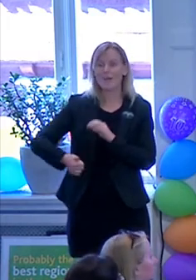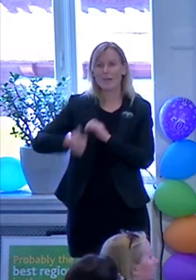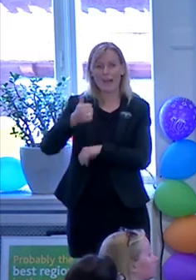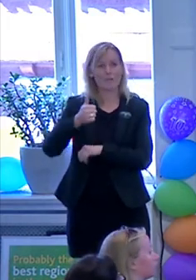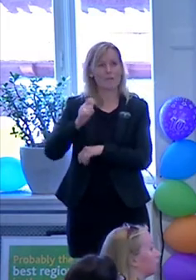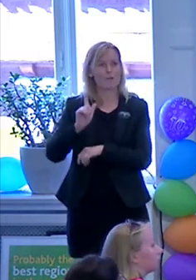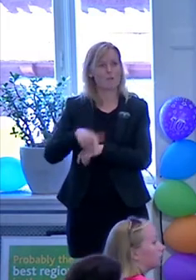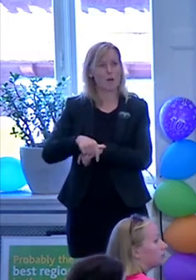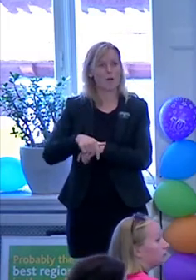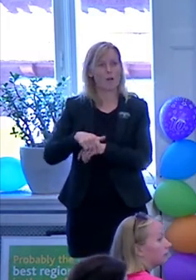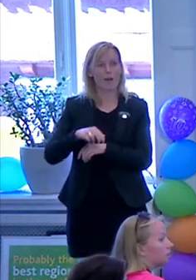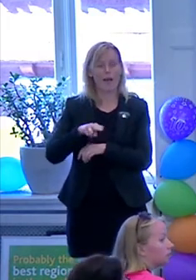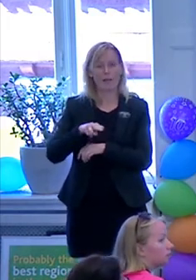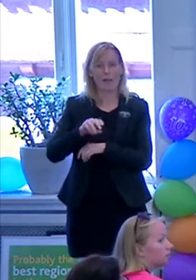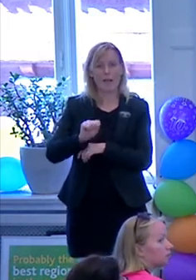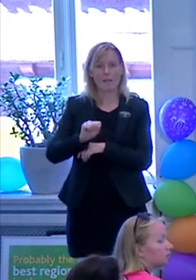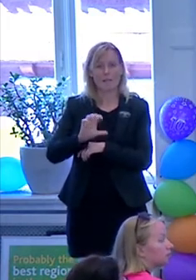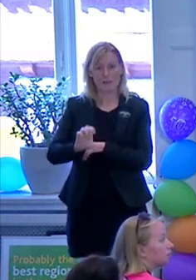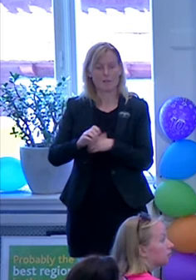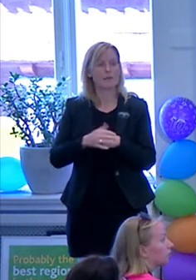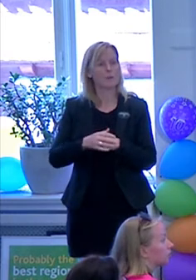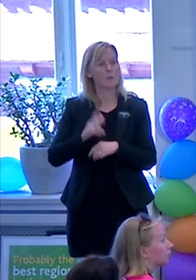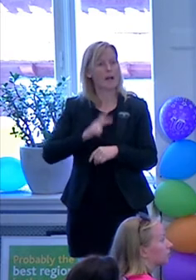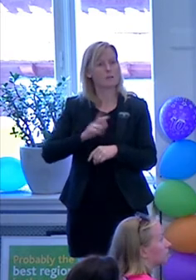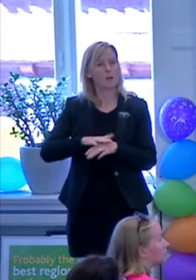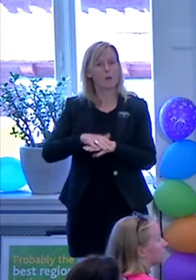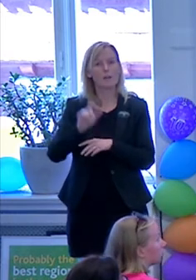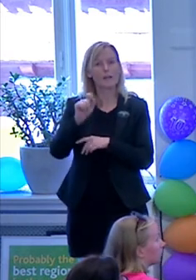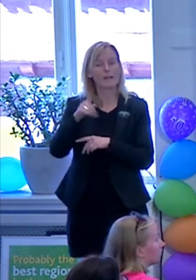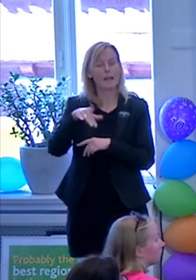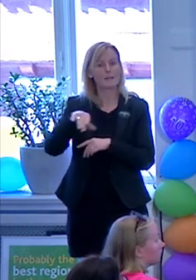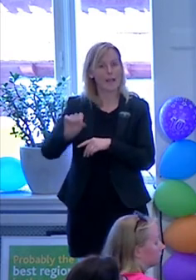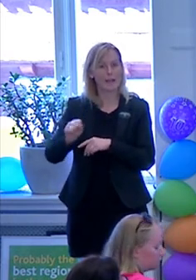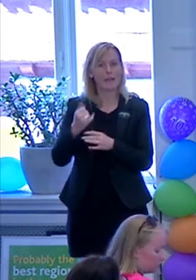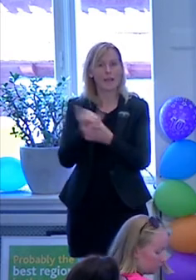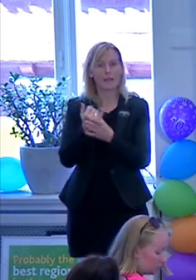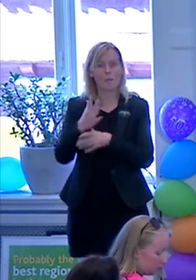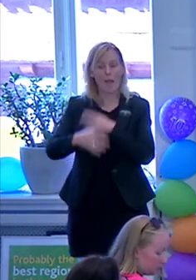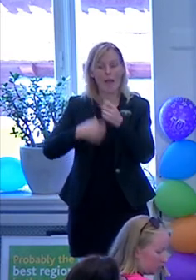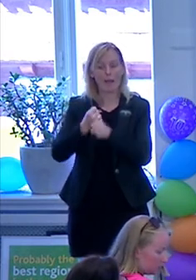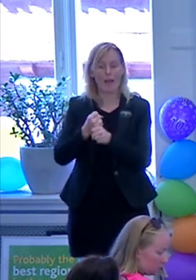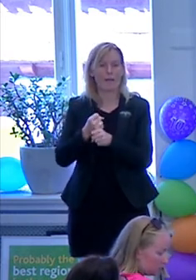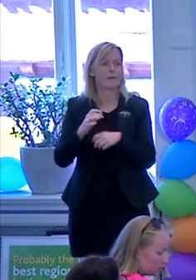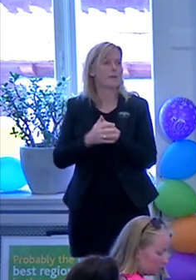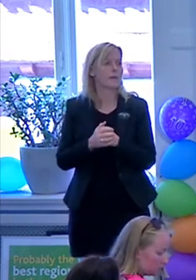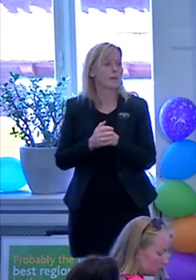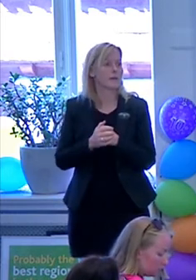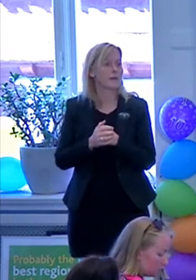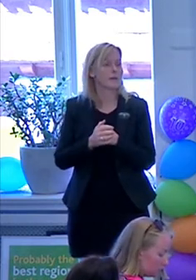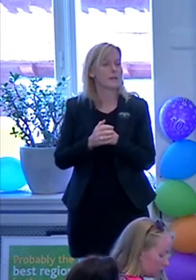Executive of the NHS and responsible for the digitalization within NHS in the last